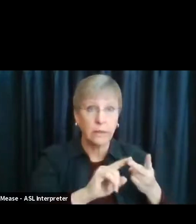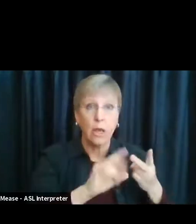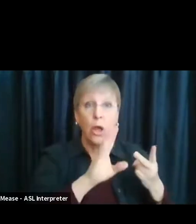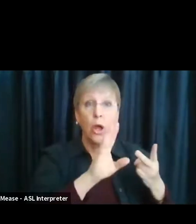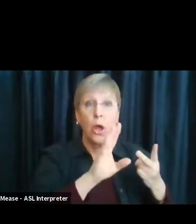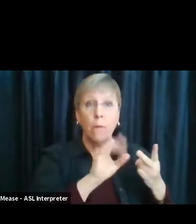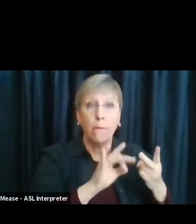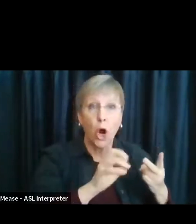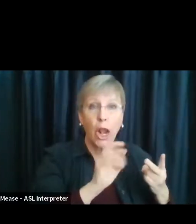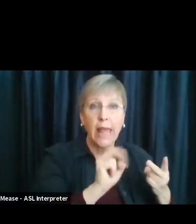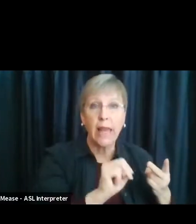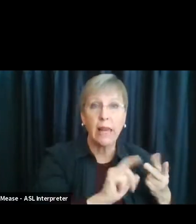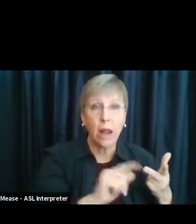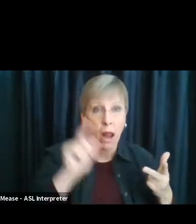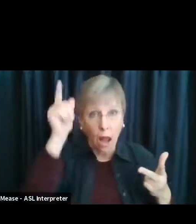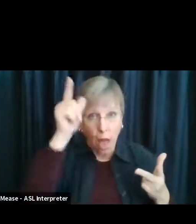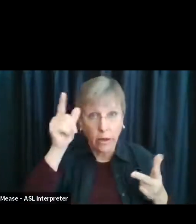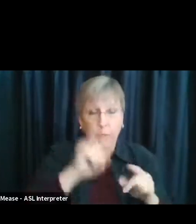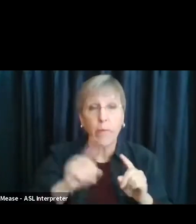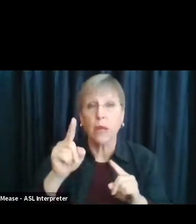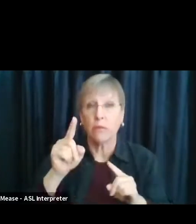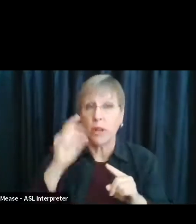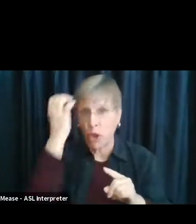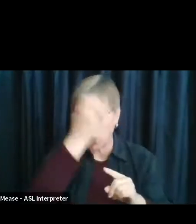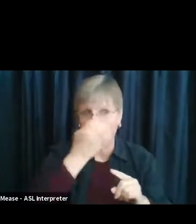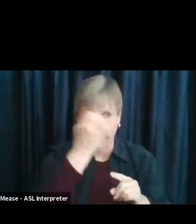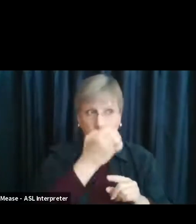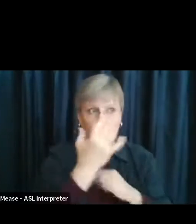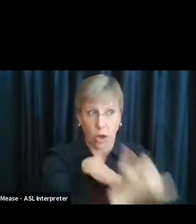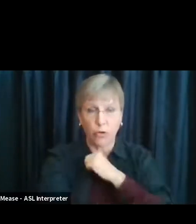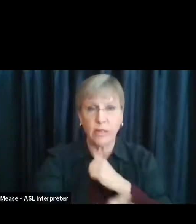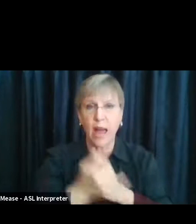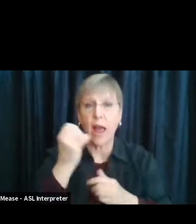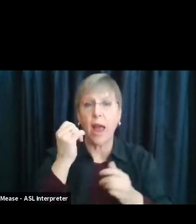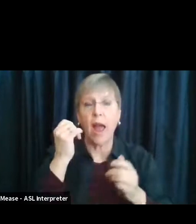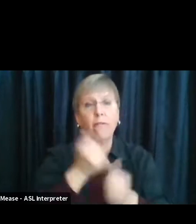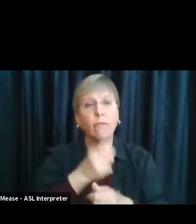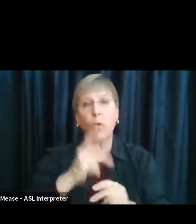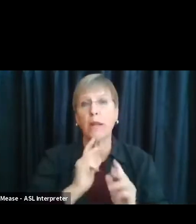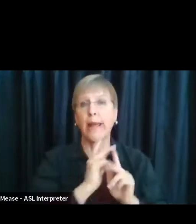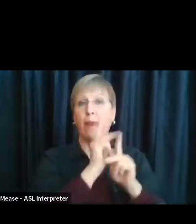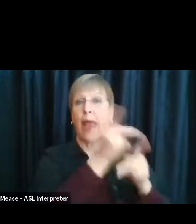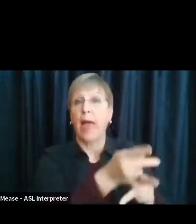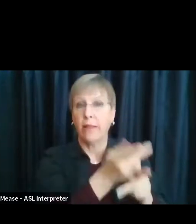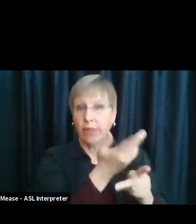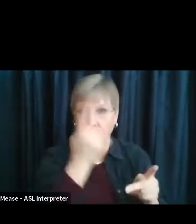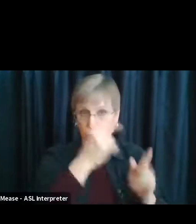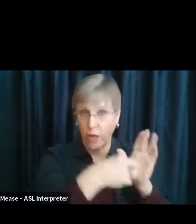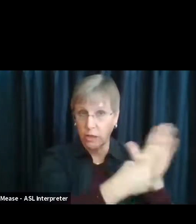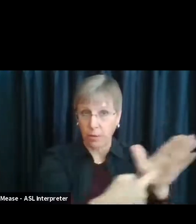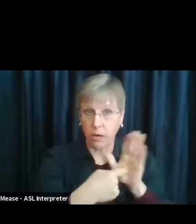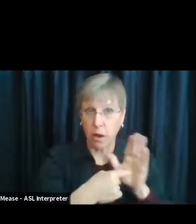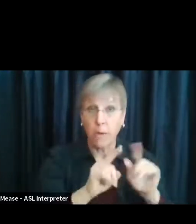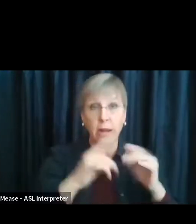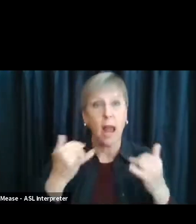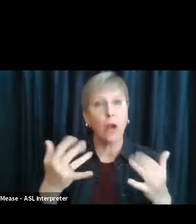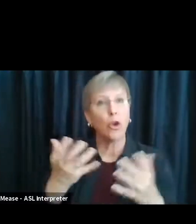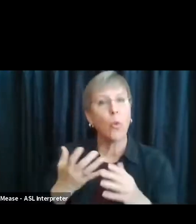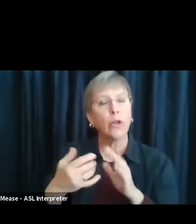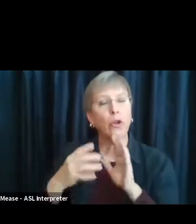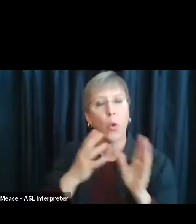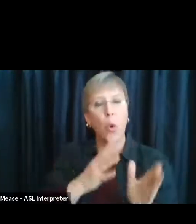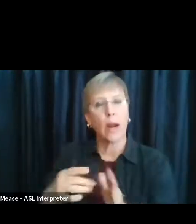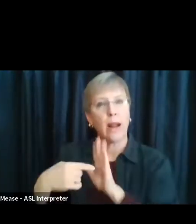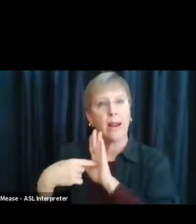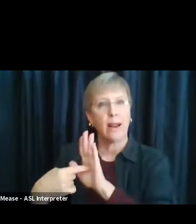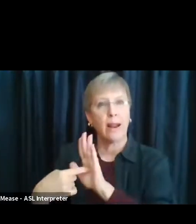European countries, but everyone can lend some objects for your exhibition. If now you want to organize an exhibition about